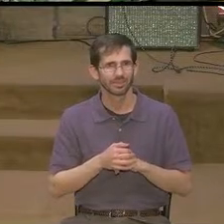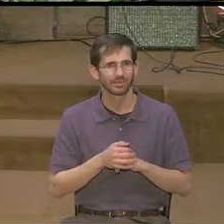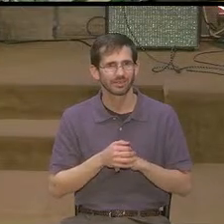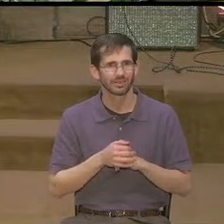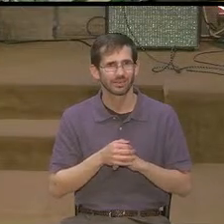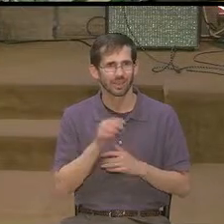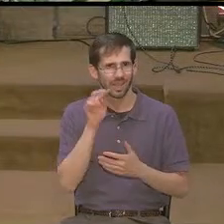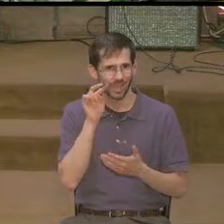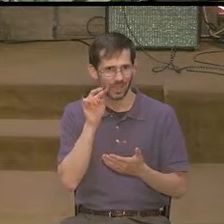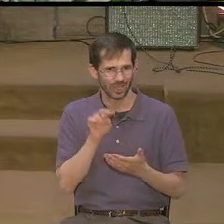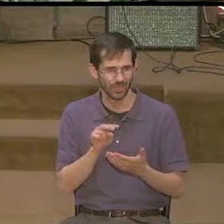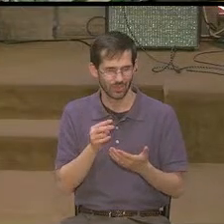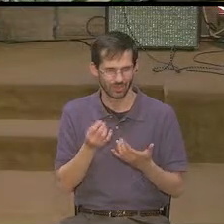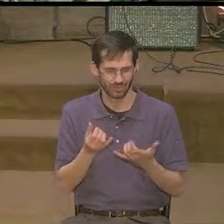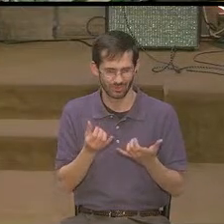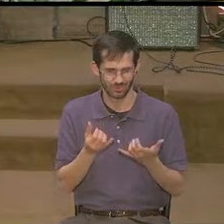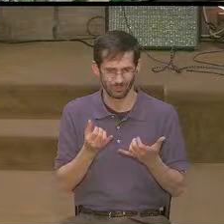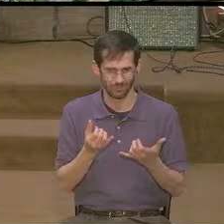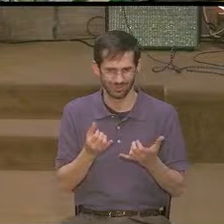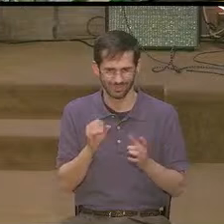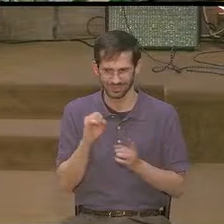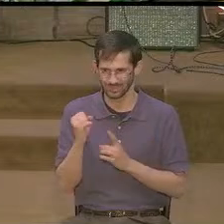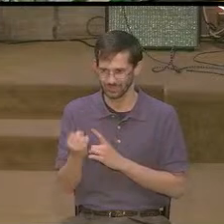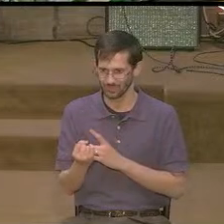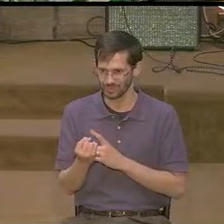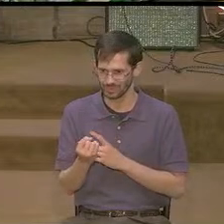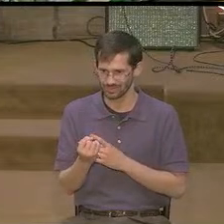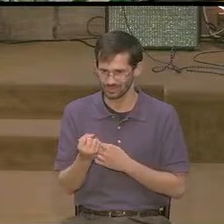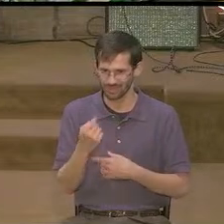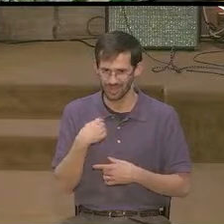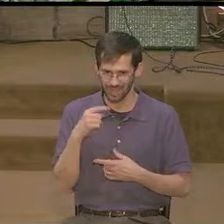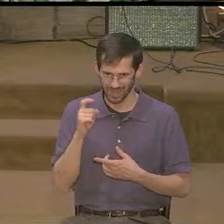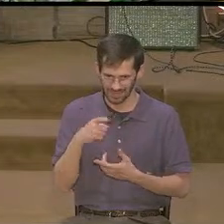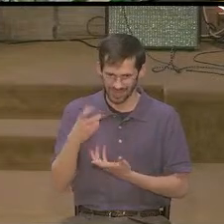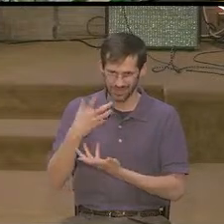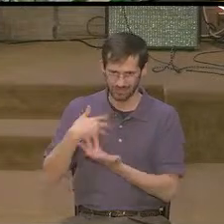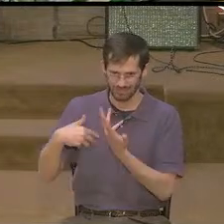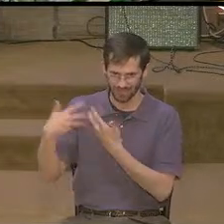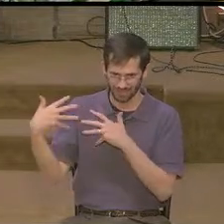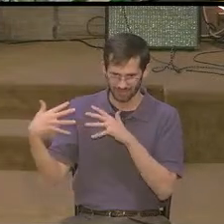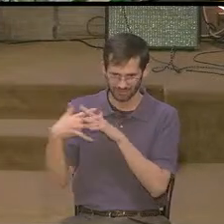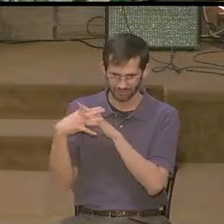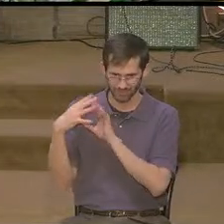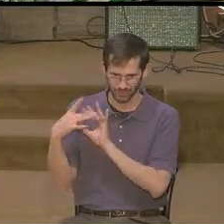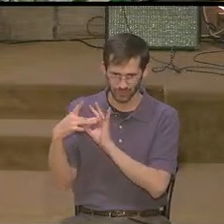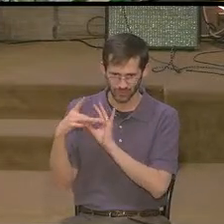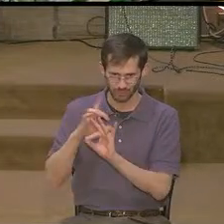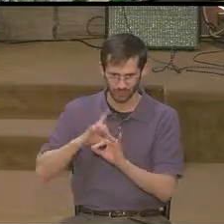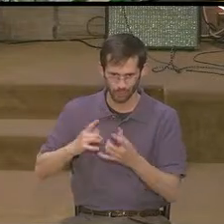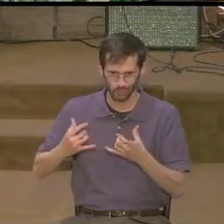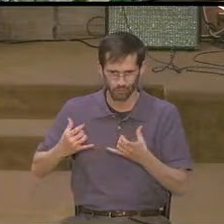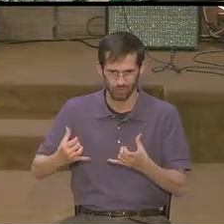And look at your present situation. I need to be in fellowship and unity with the Lord right now.